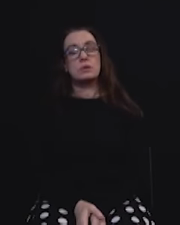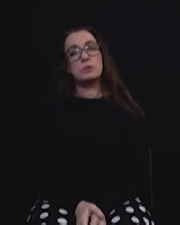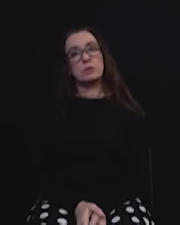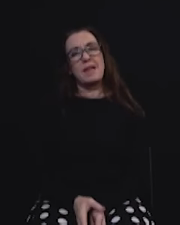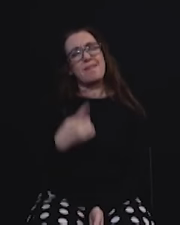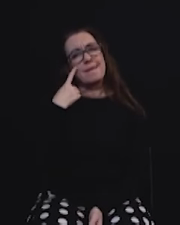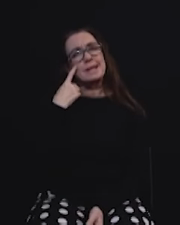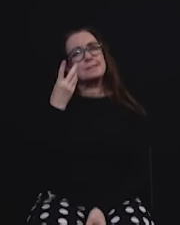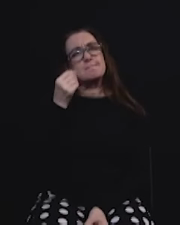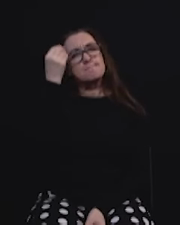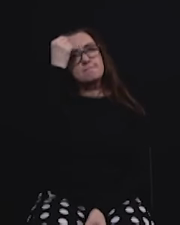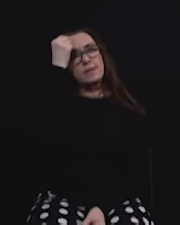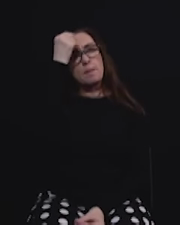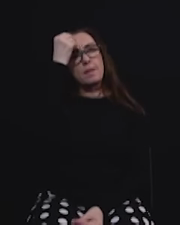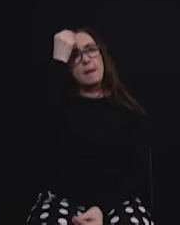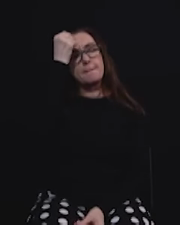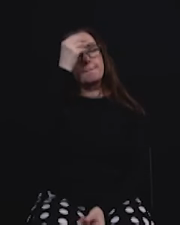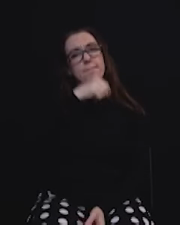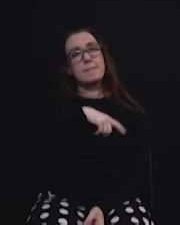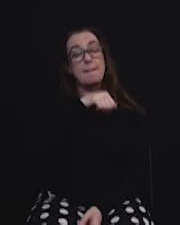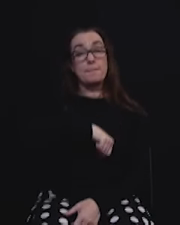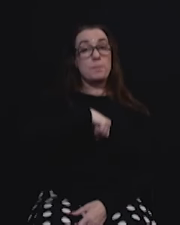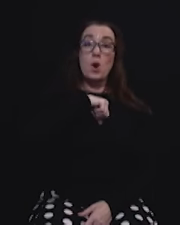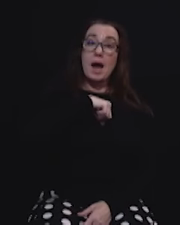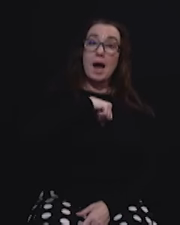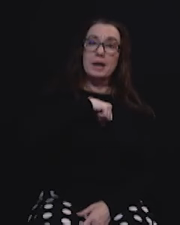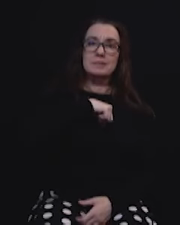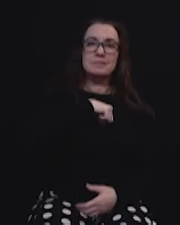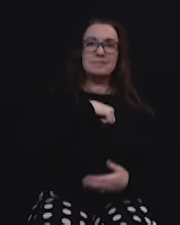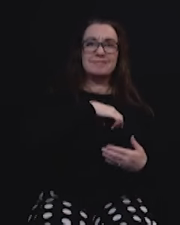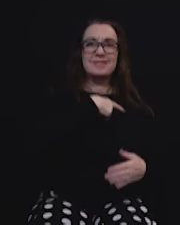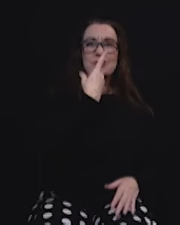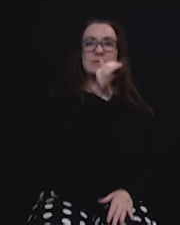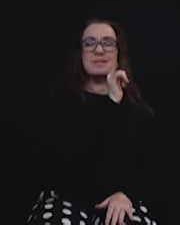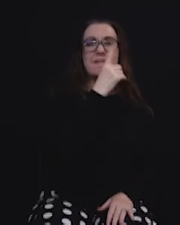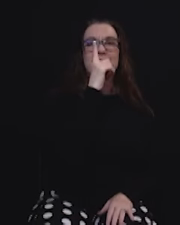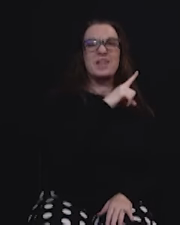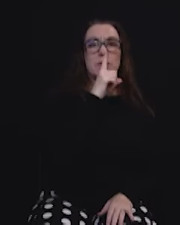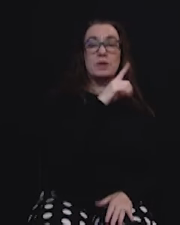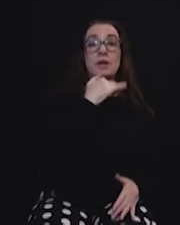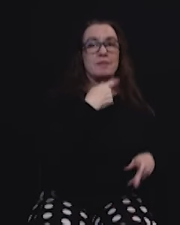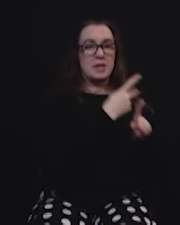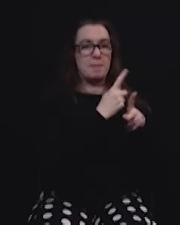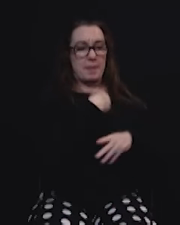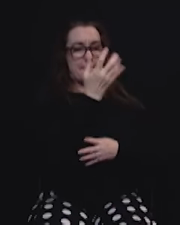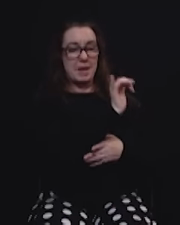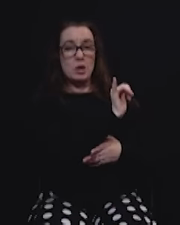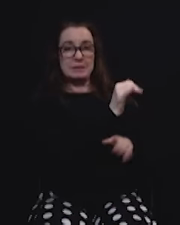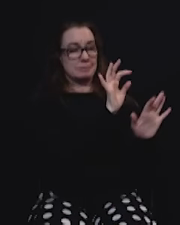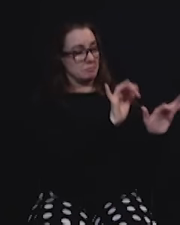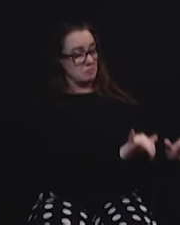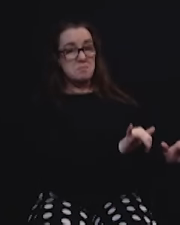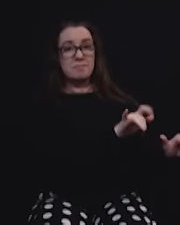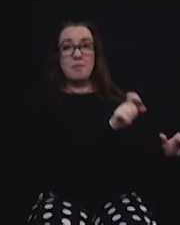Think about that. Pride makes us artificial. How? You gotta keep up the appearance, baby.